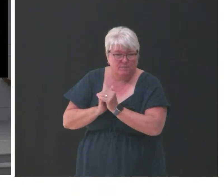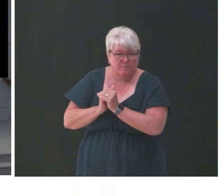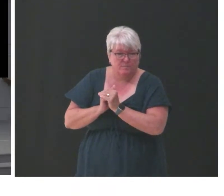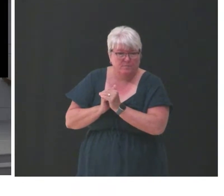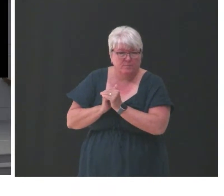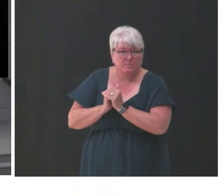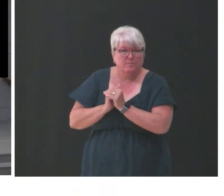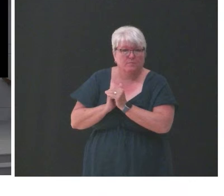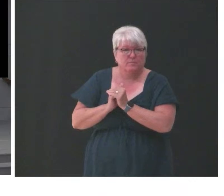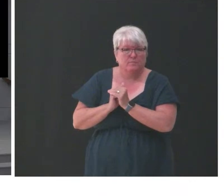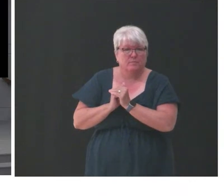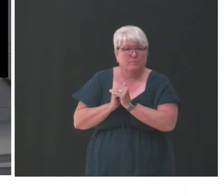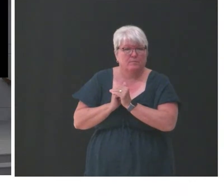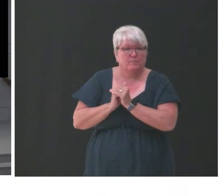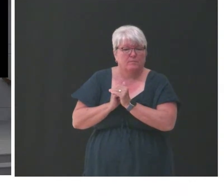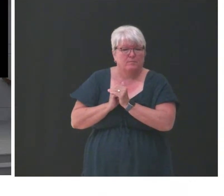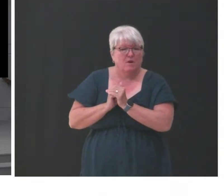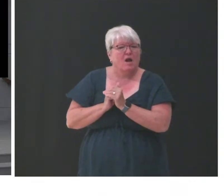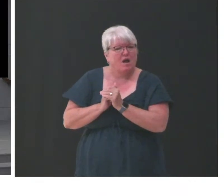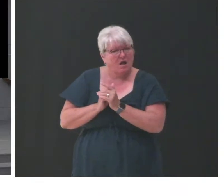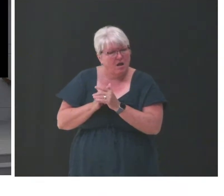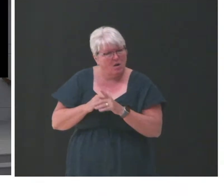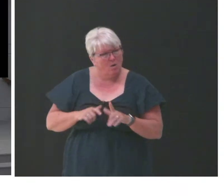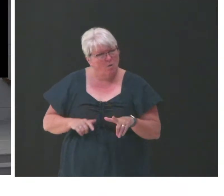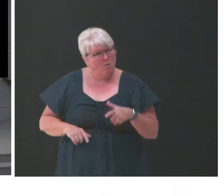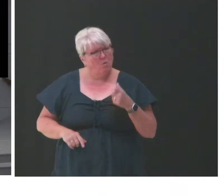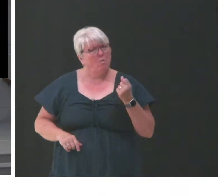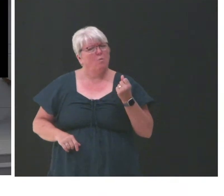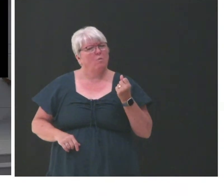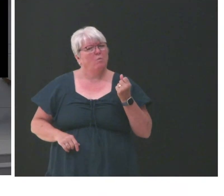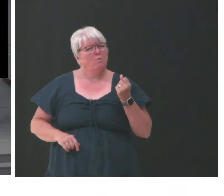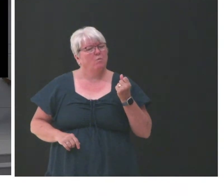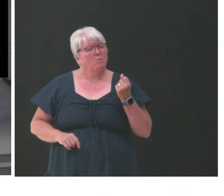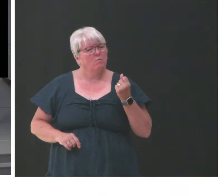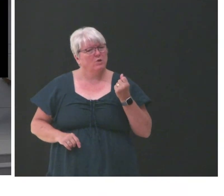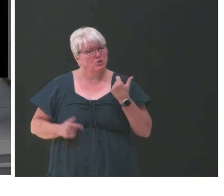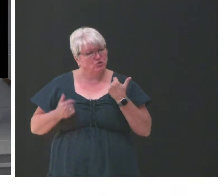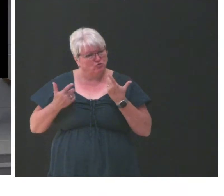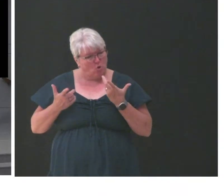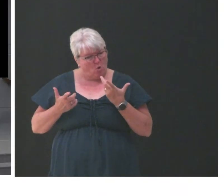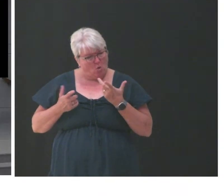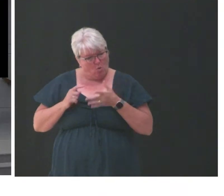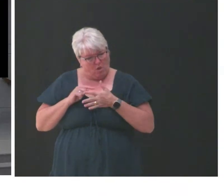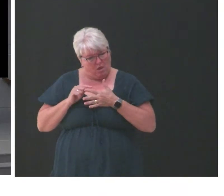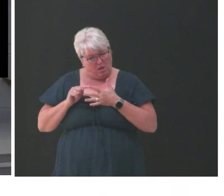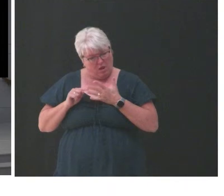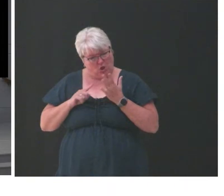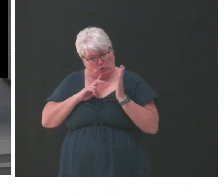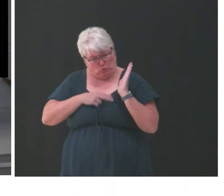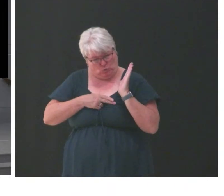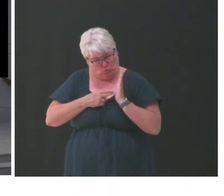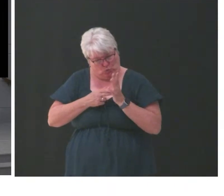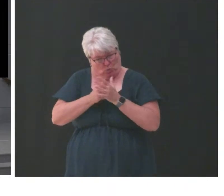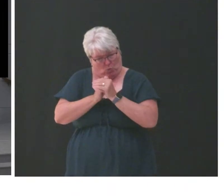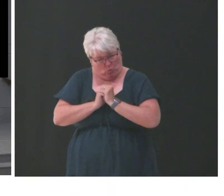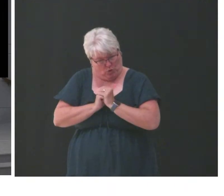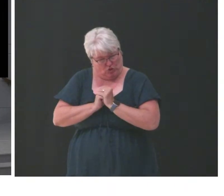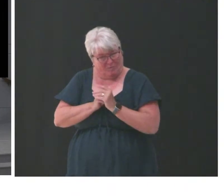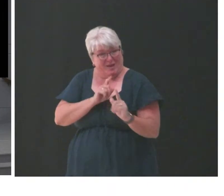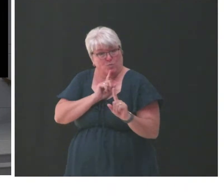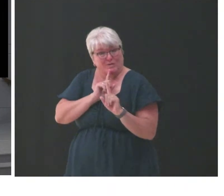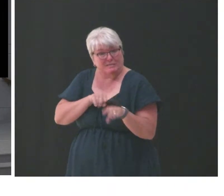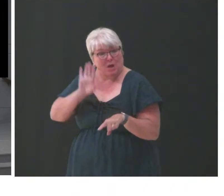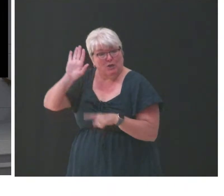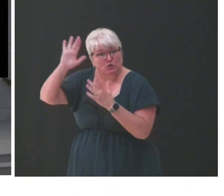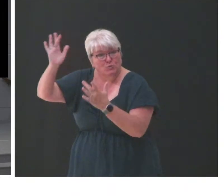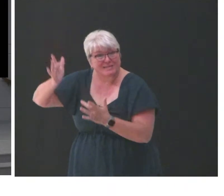worship. So hold on a second. So the components of true worship is in response to